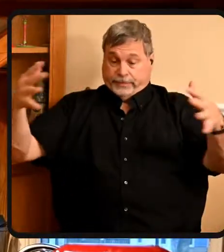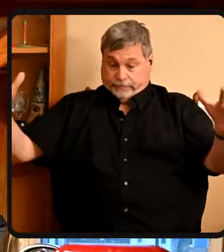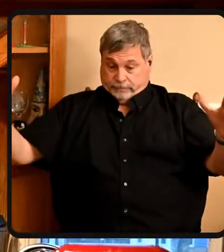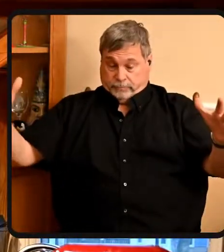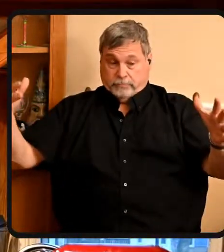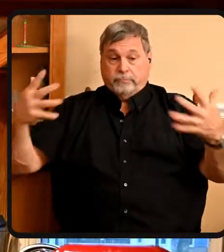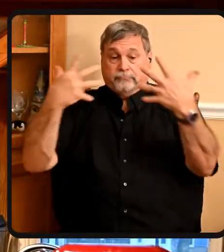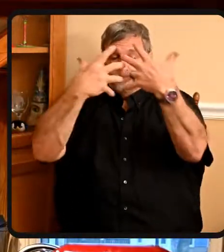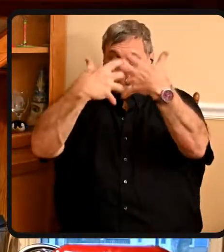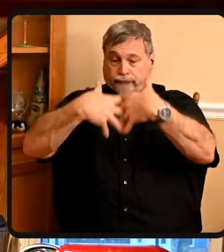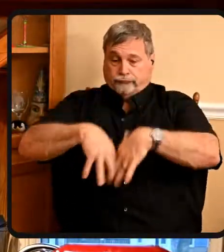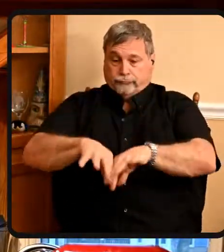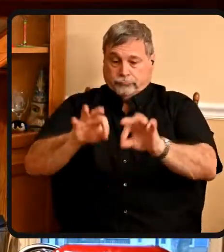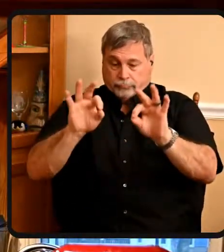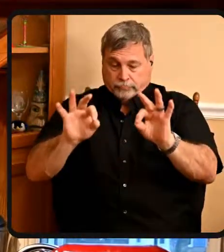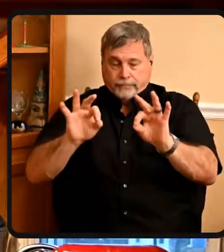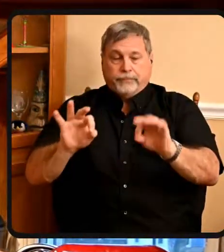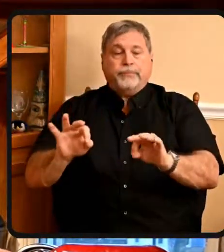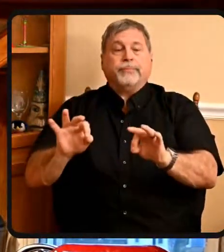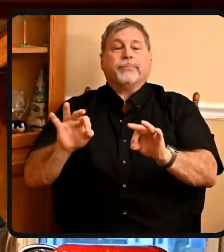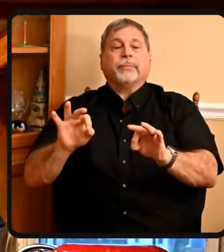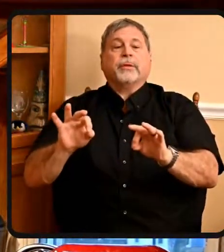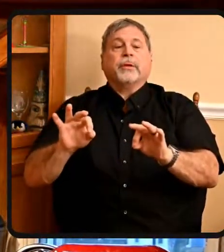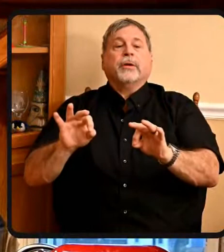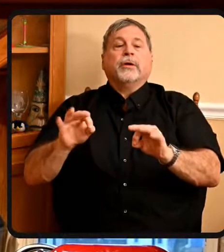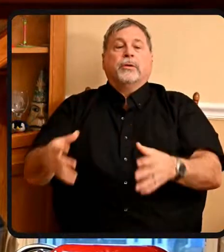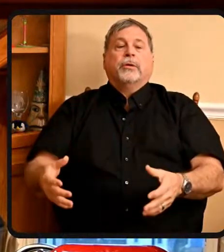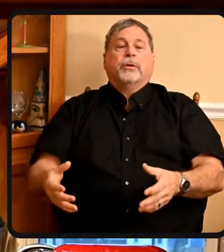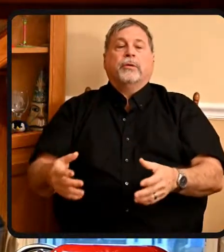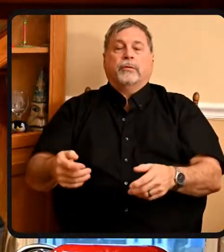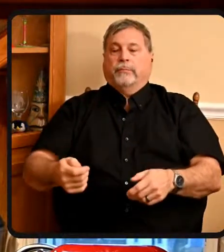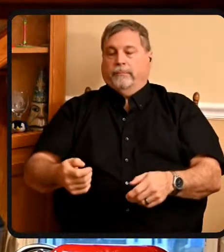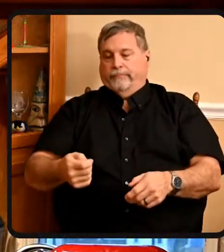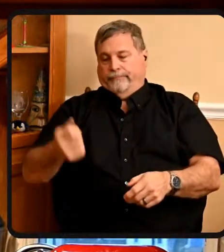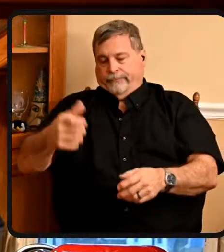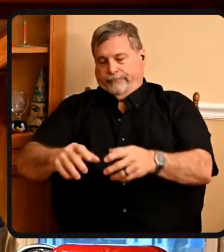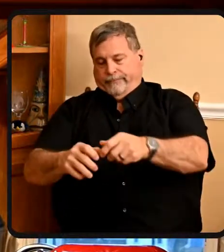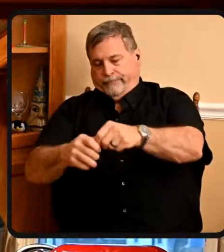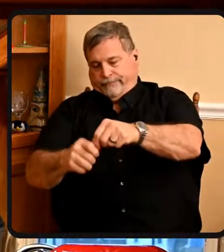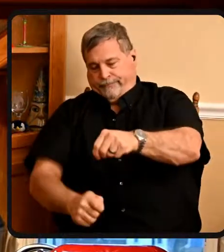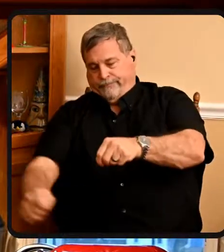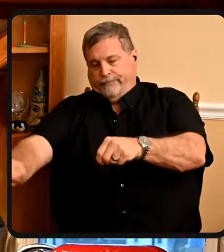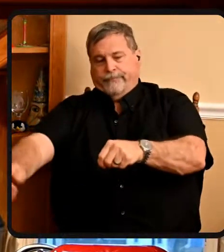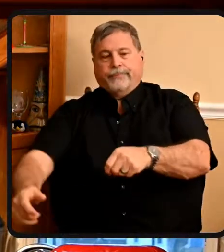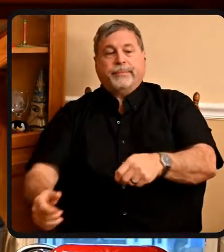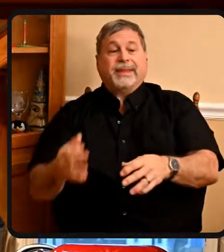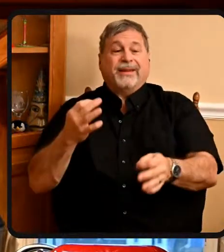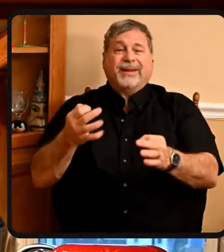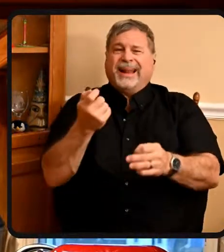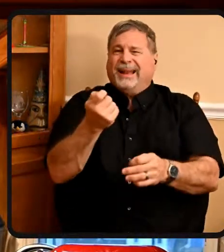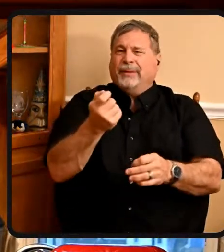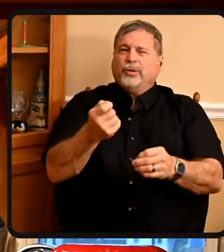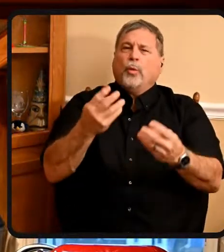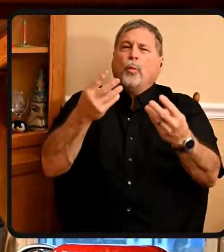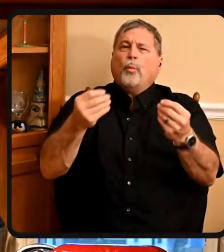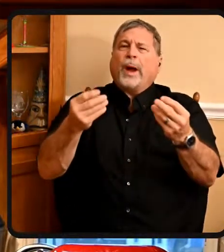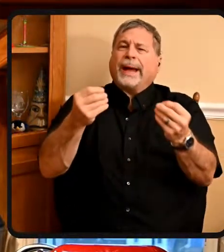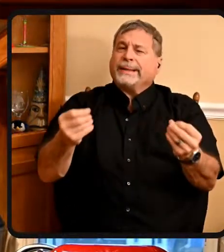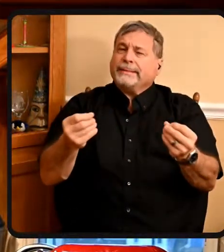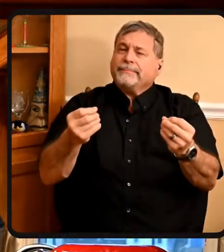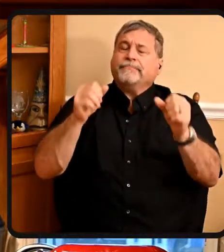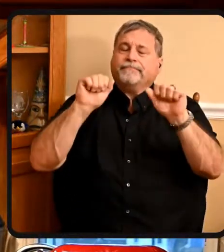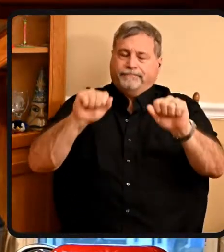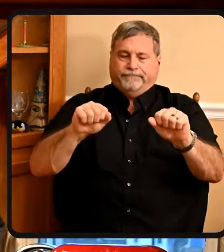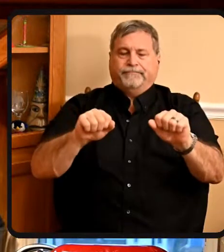Now, once you've done this and you've incorporated all this together, you're going to take this off. If it's a little bit